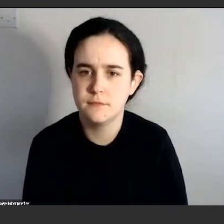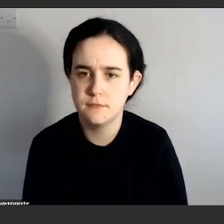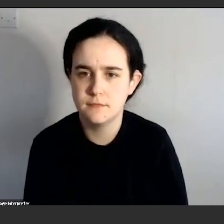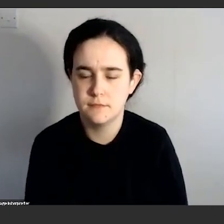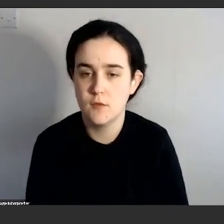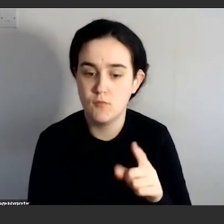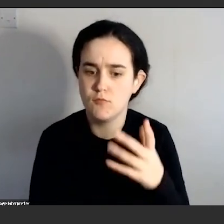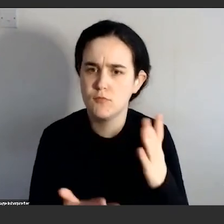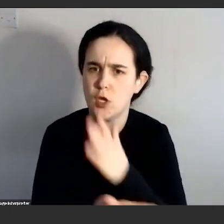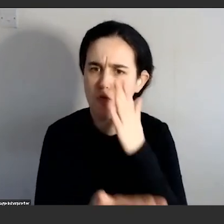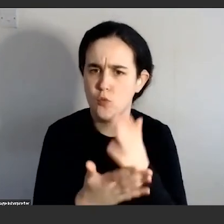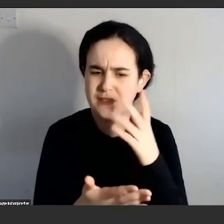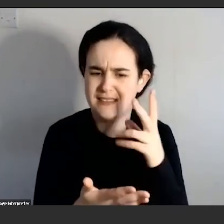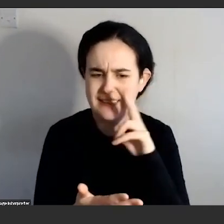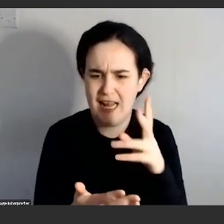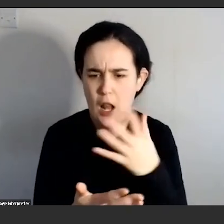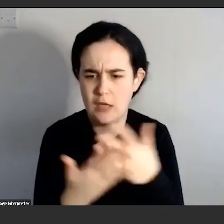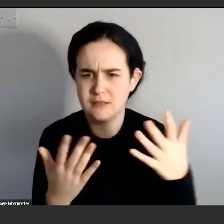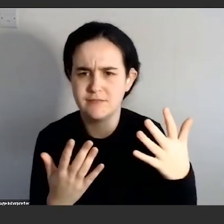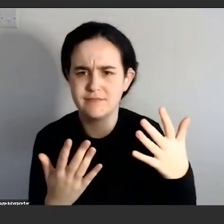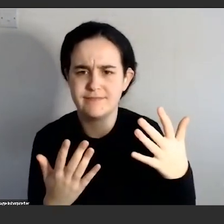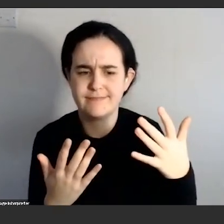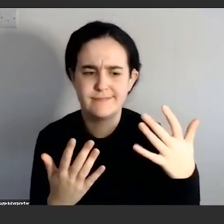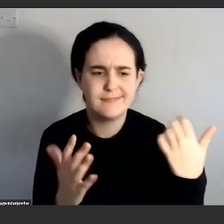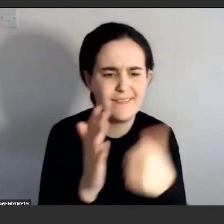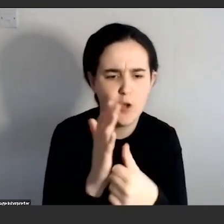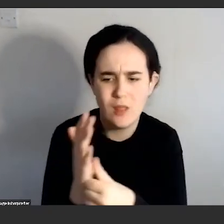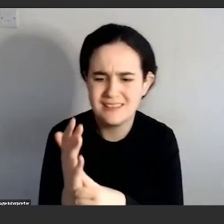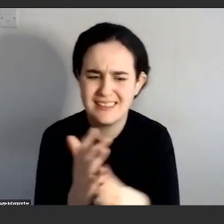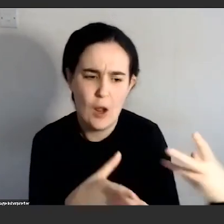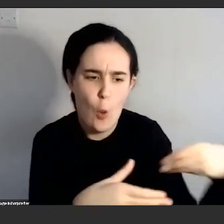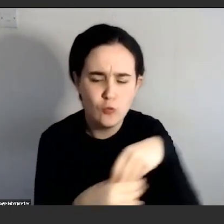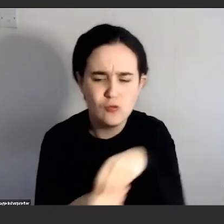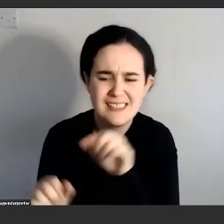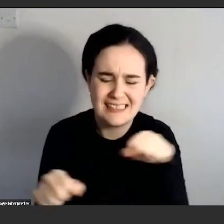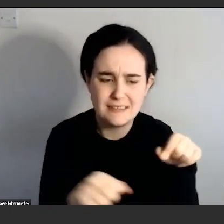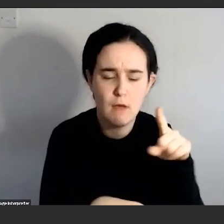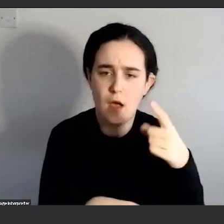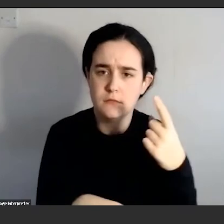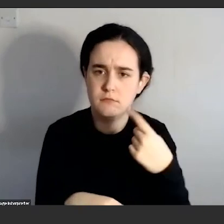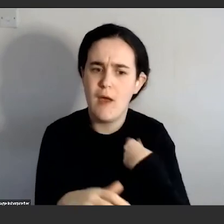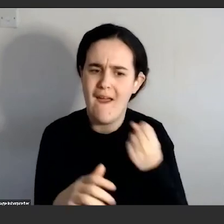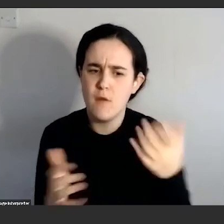populations. But, doing immunization, just as an example, even for disabled children,